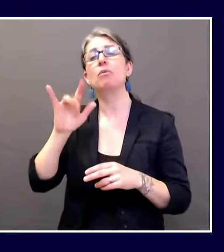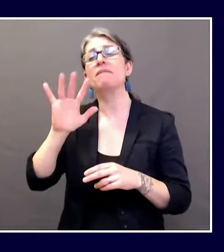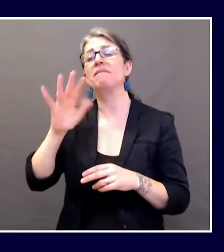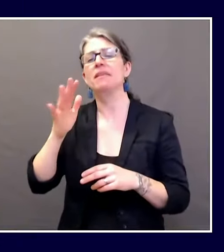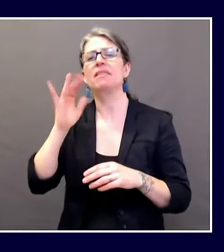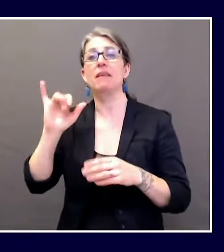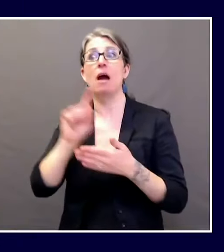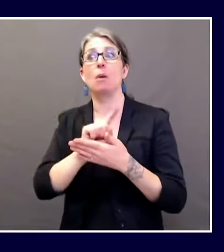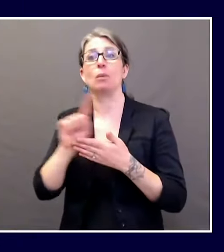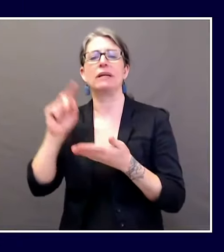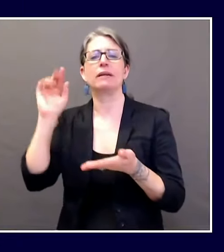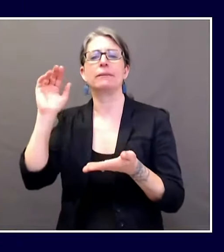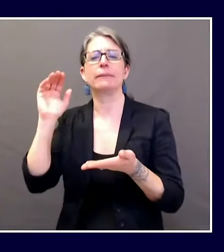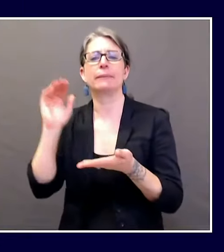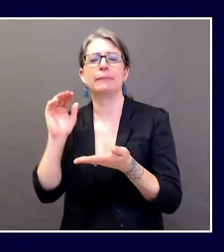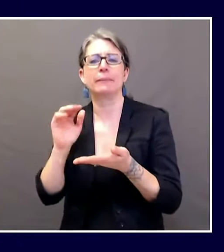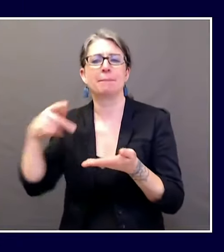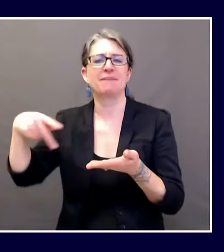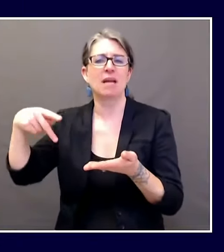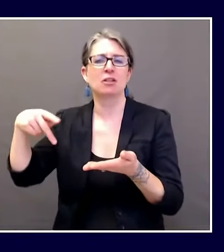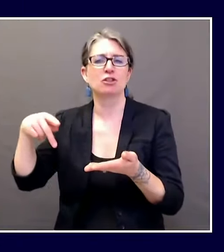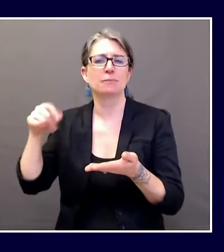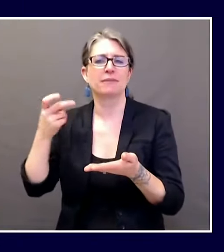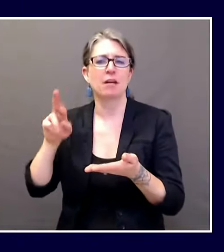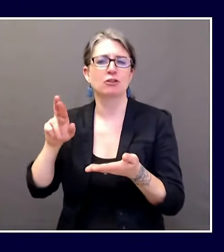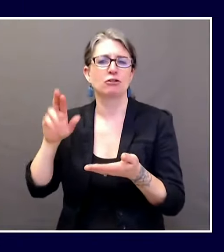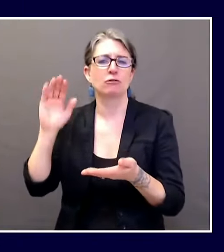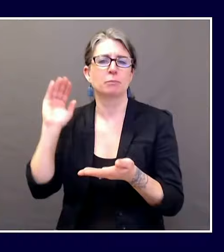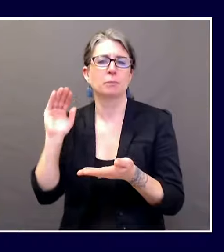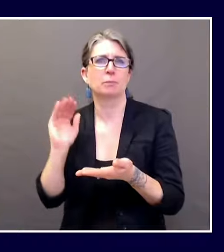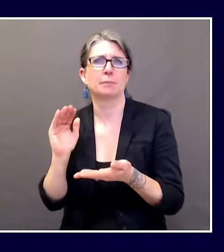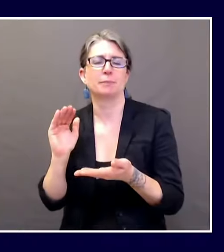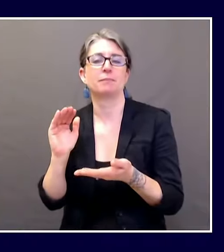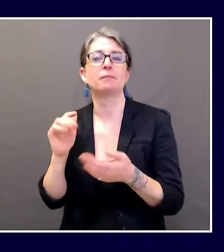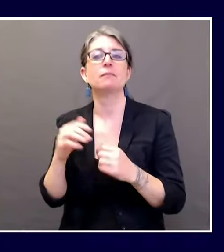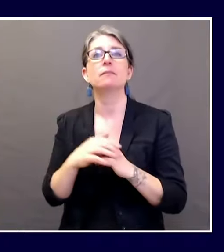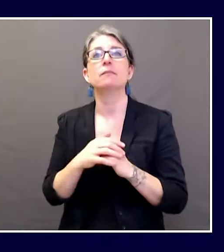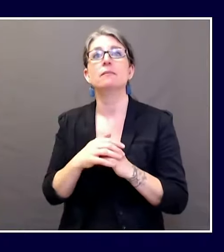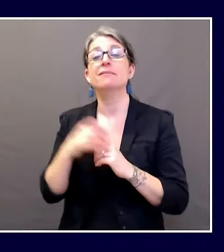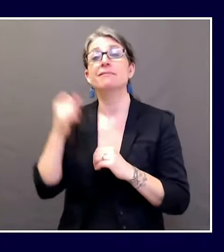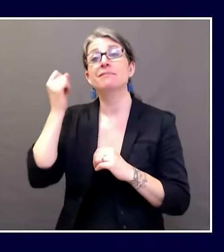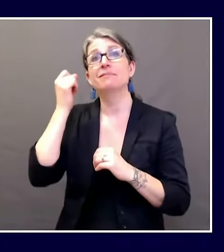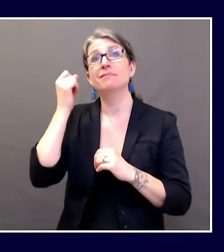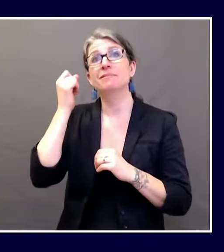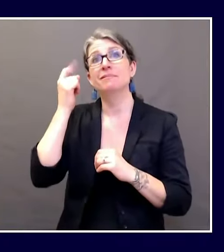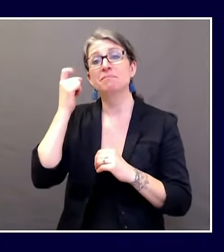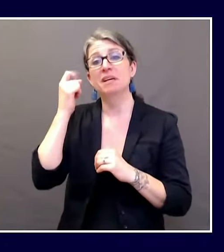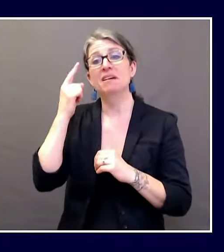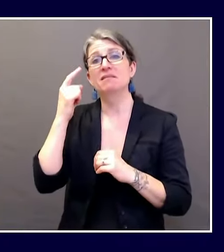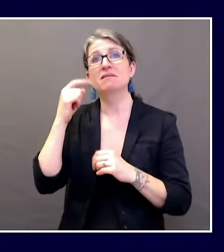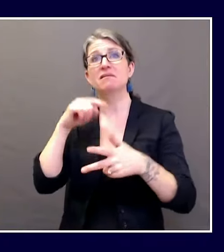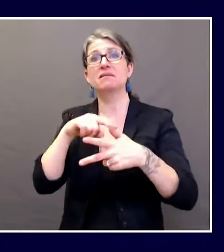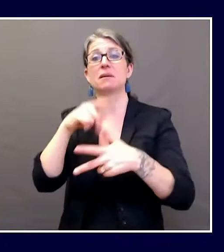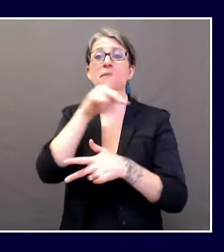and is still continuing to trend upward. We've also been told that we should expect the largest increases to our